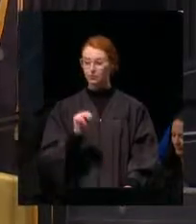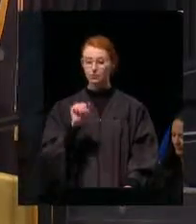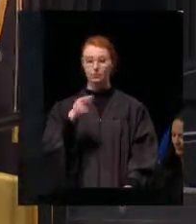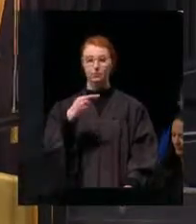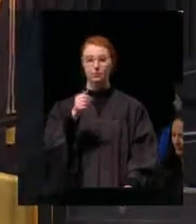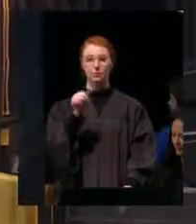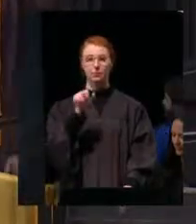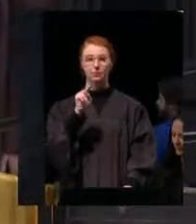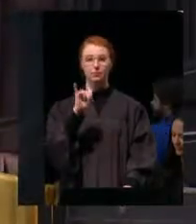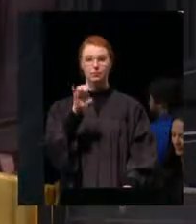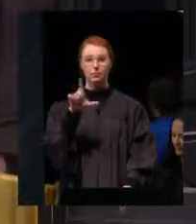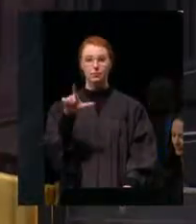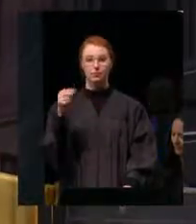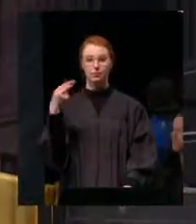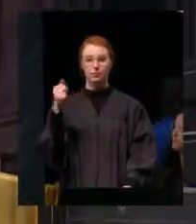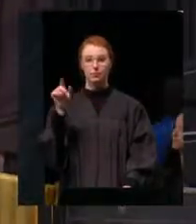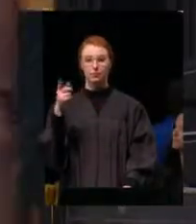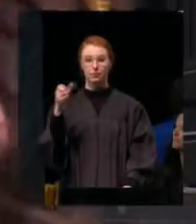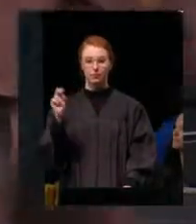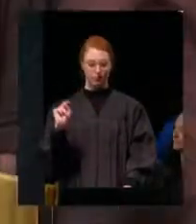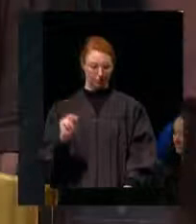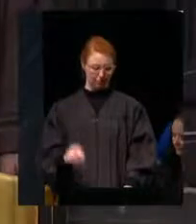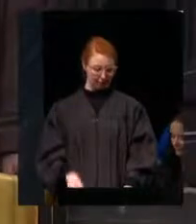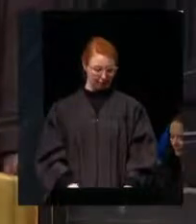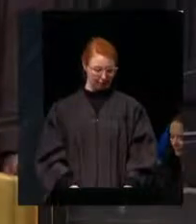Nathaniel Hagen.